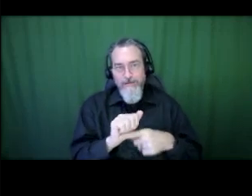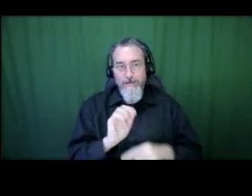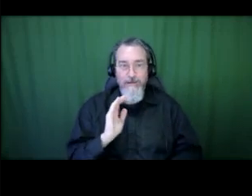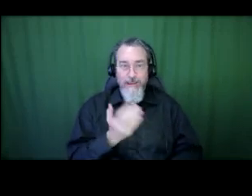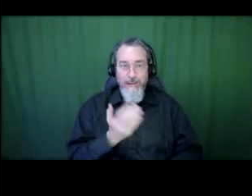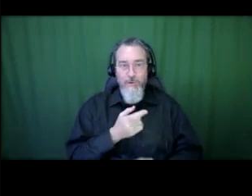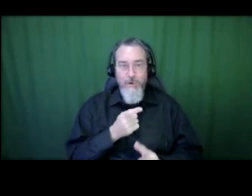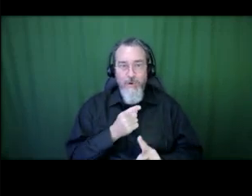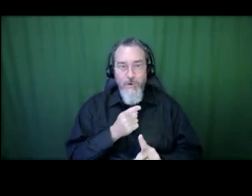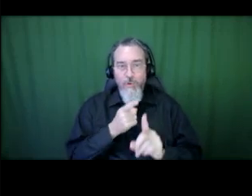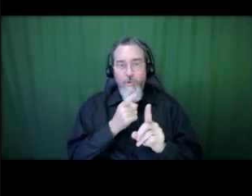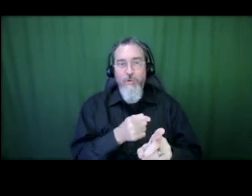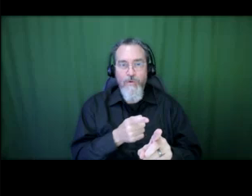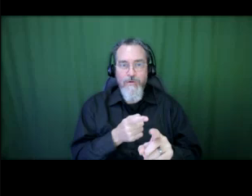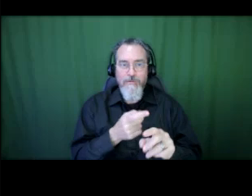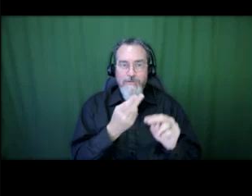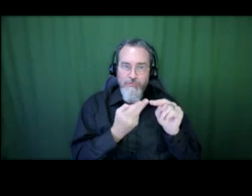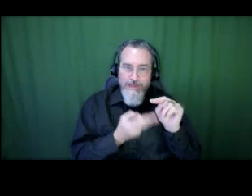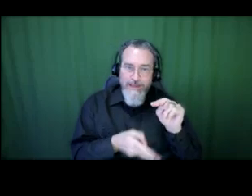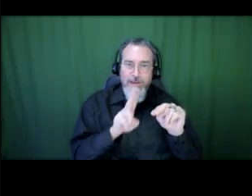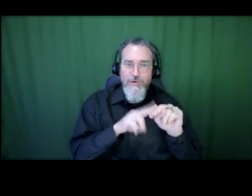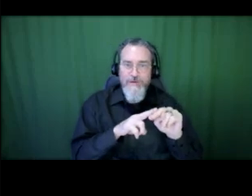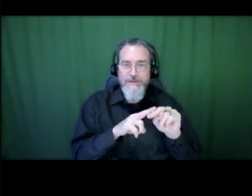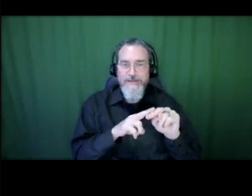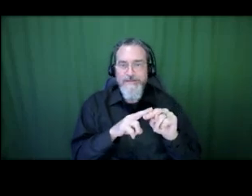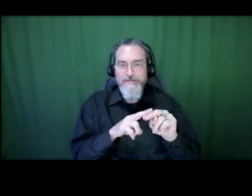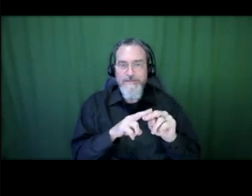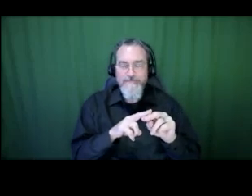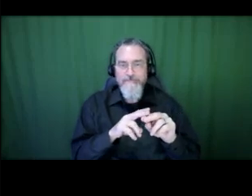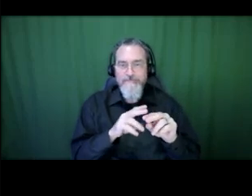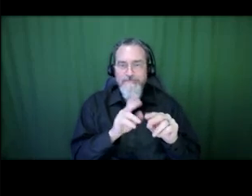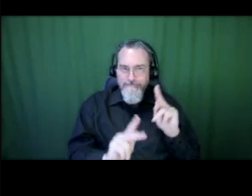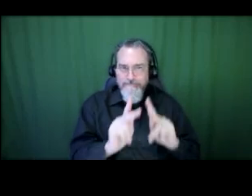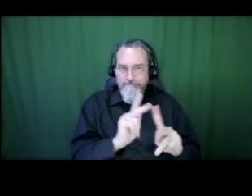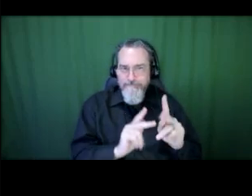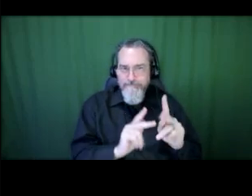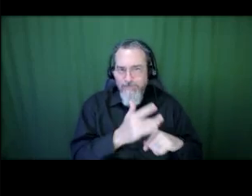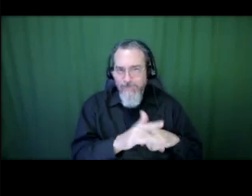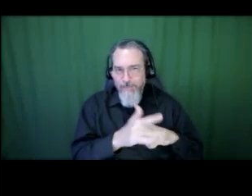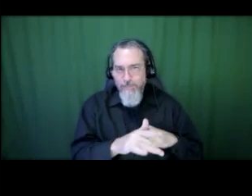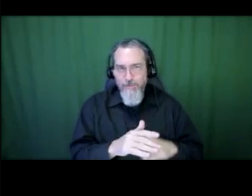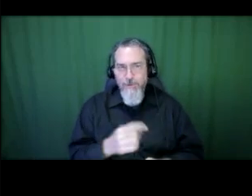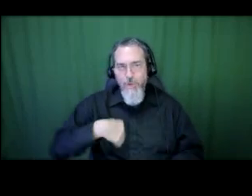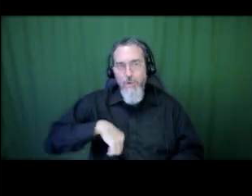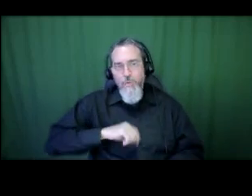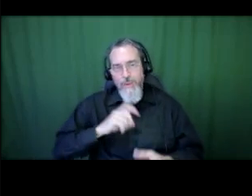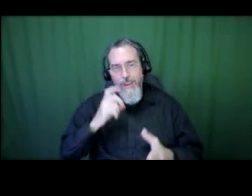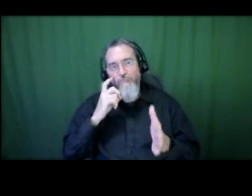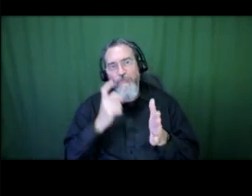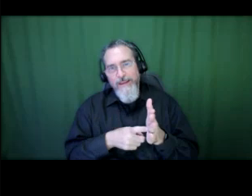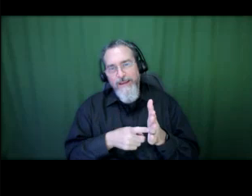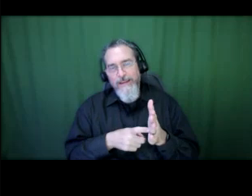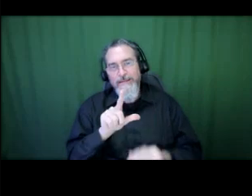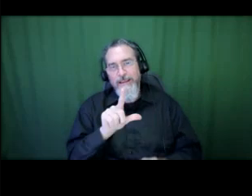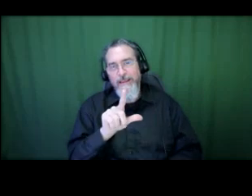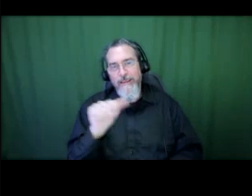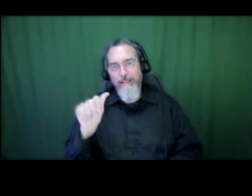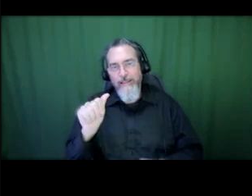that increase the science and climate related hazards. As I mentioned, we recognize that in LA County, this is an emerging sector that